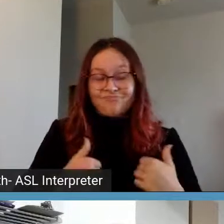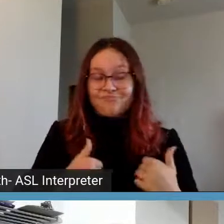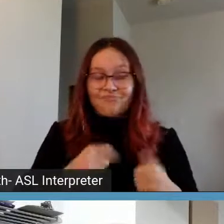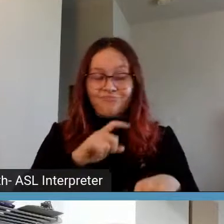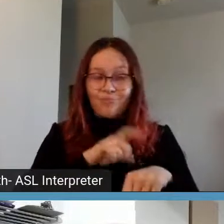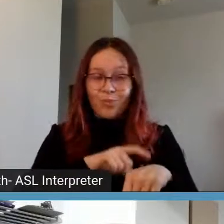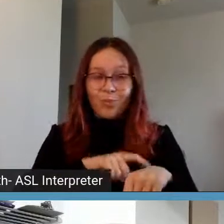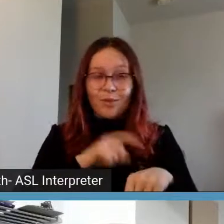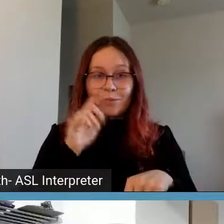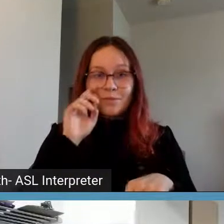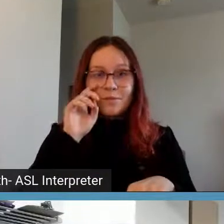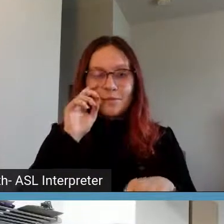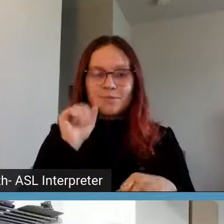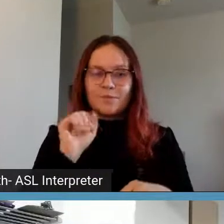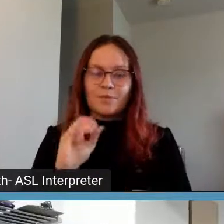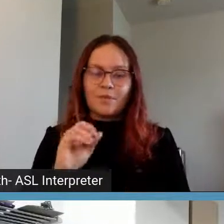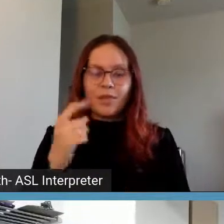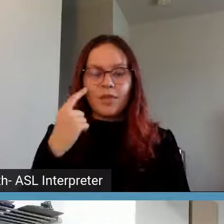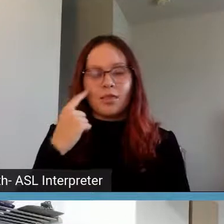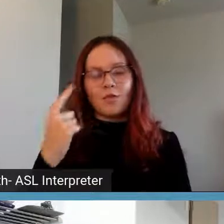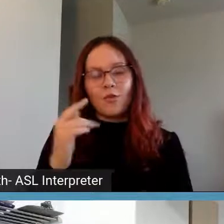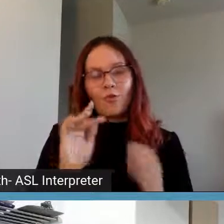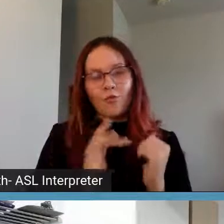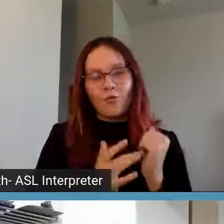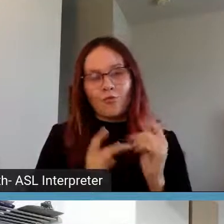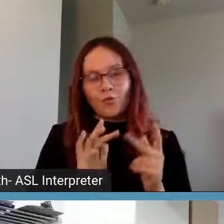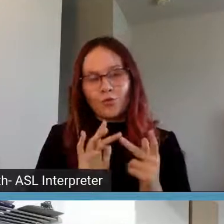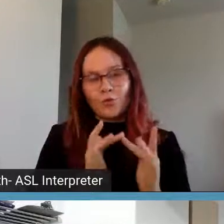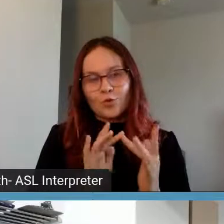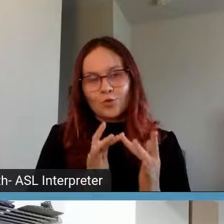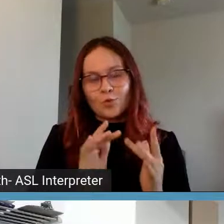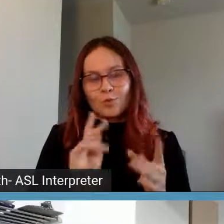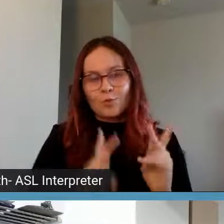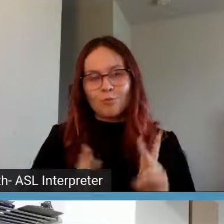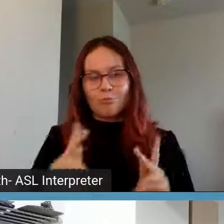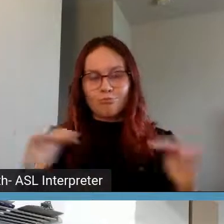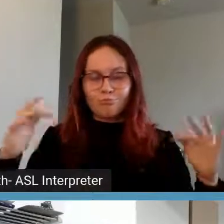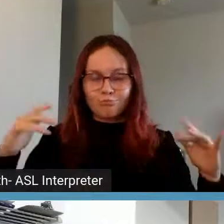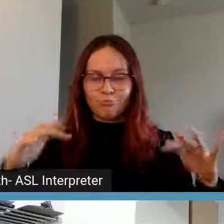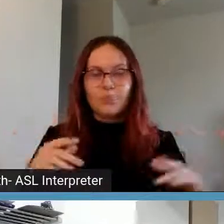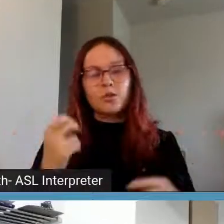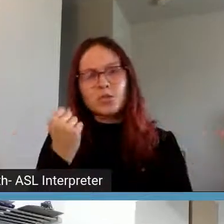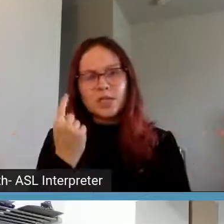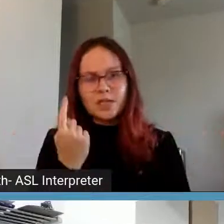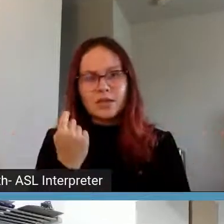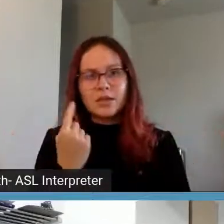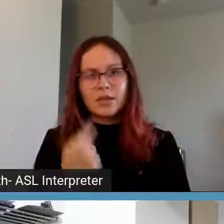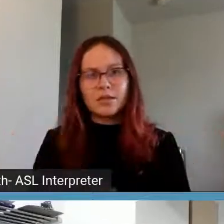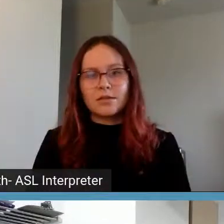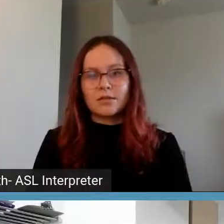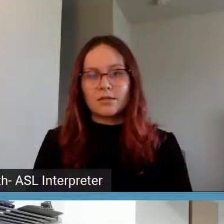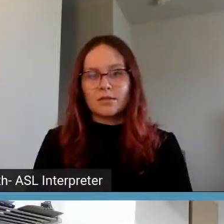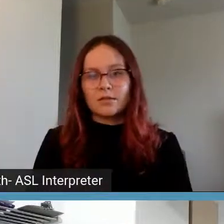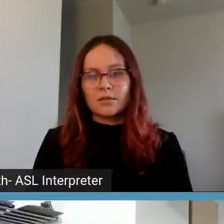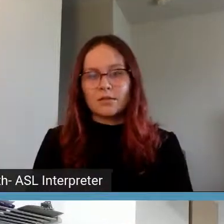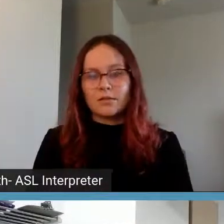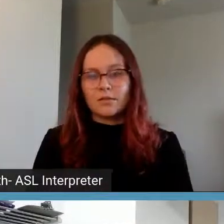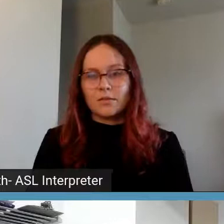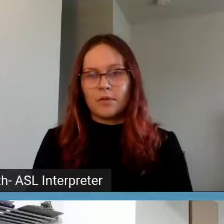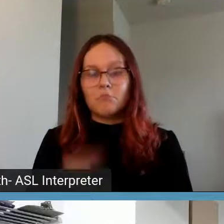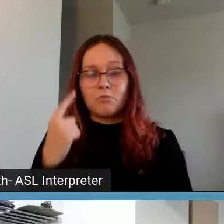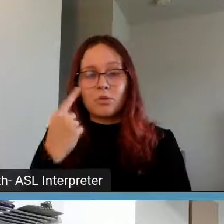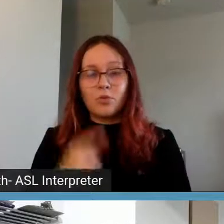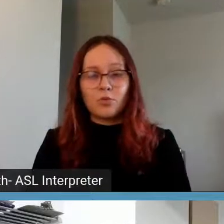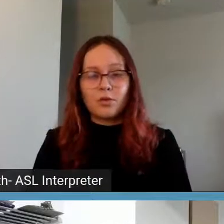understand that. Yeah. Yeah, I'll echo all of that. I showed that partner slide because I just wanted to kind